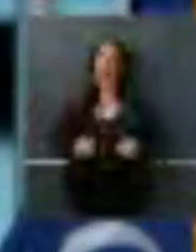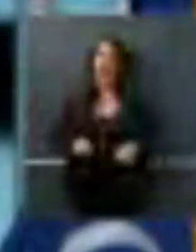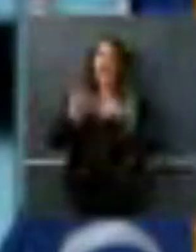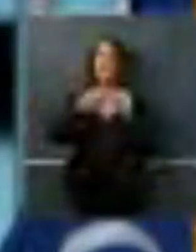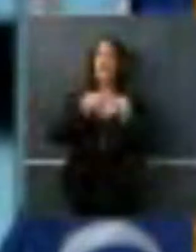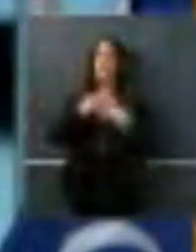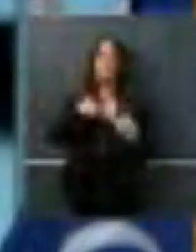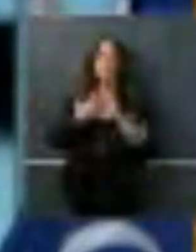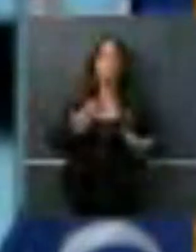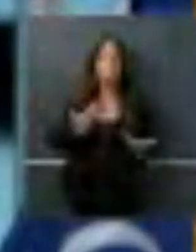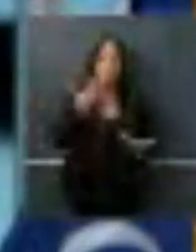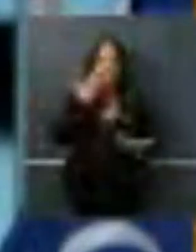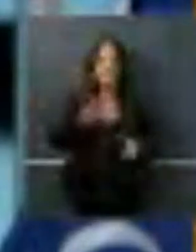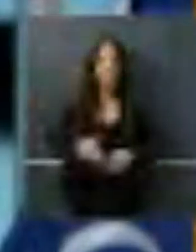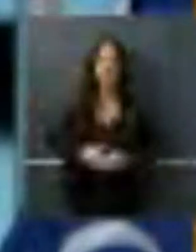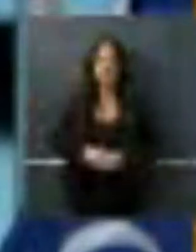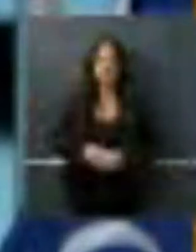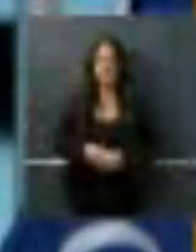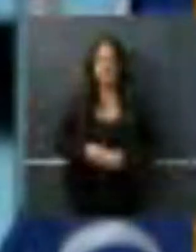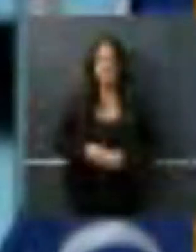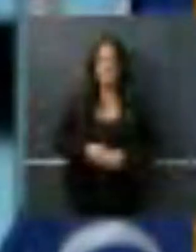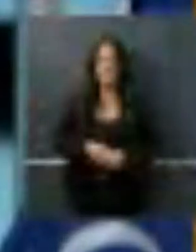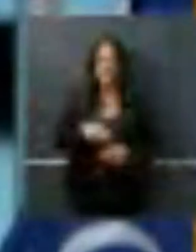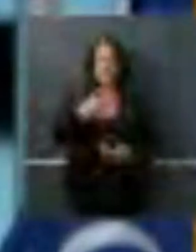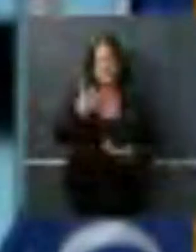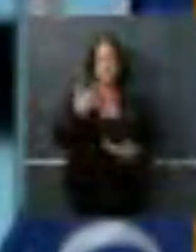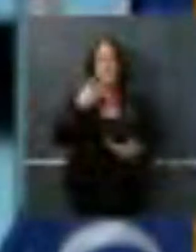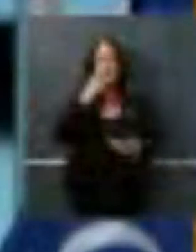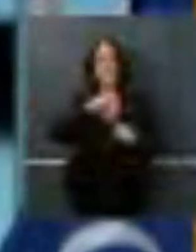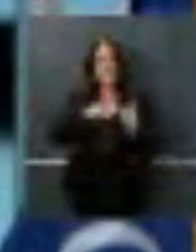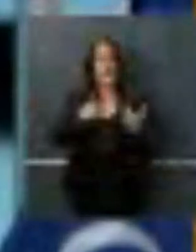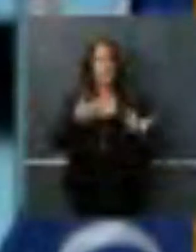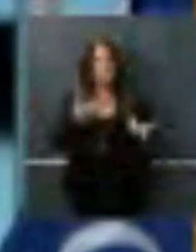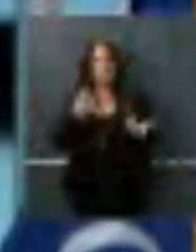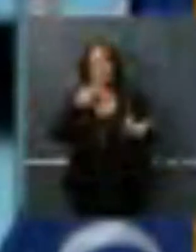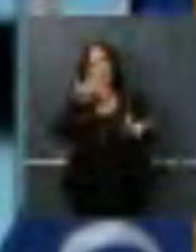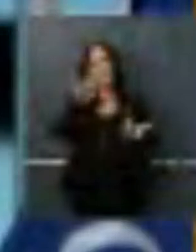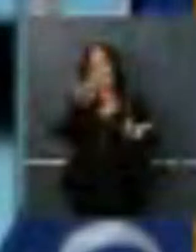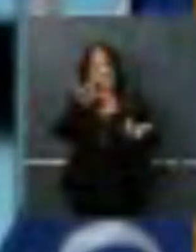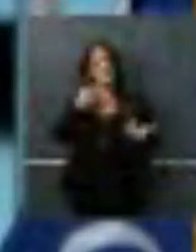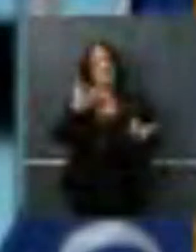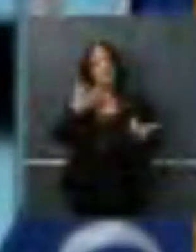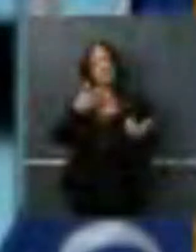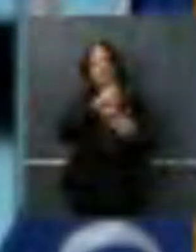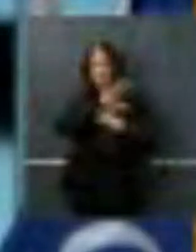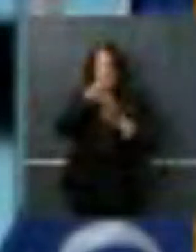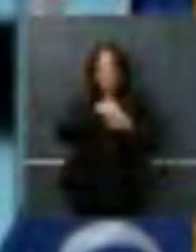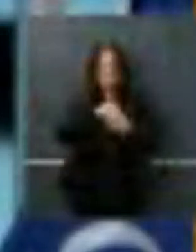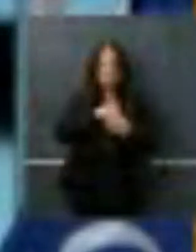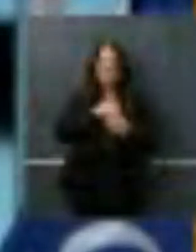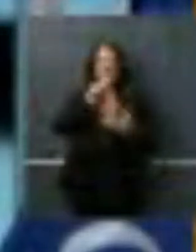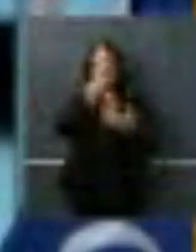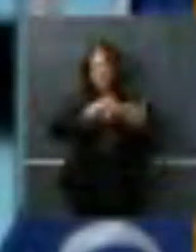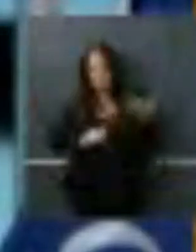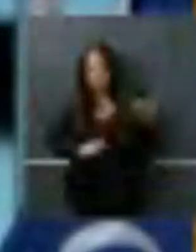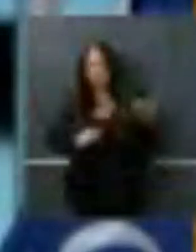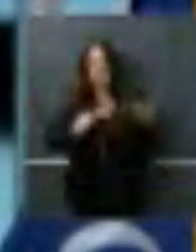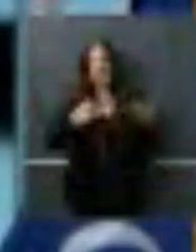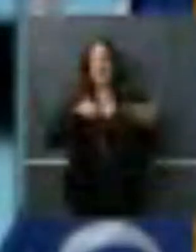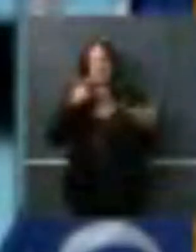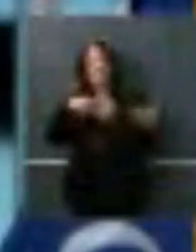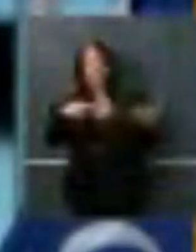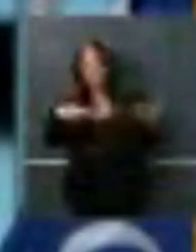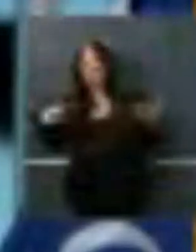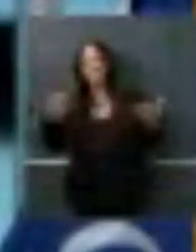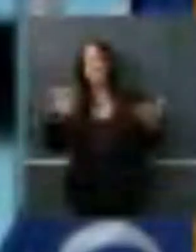written very comprehensively about this. And not surprisingly, there are many others out there in real time that may have just come in